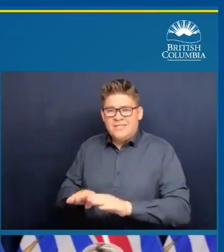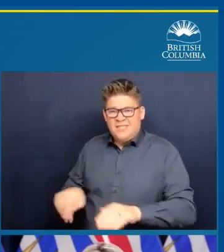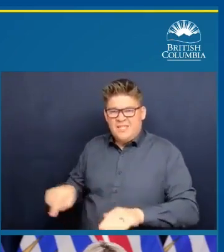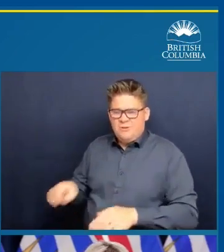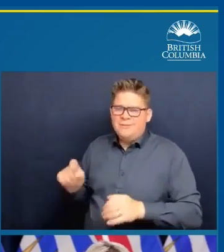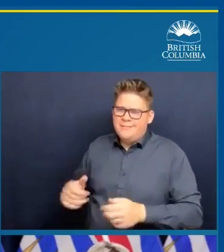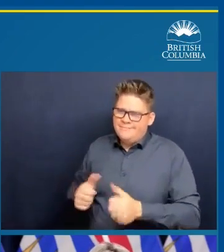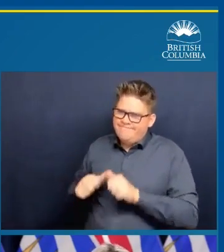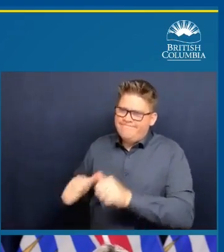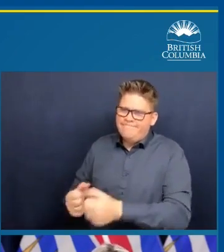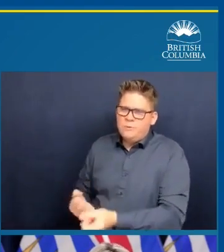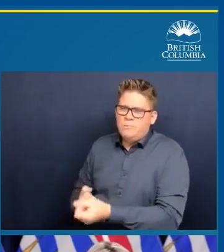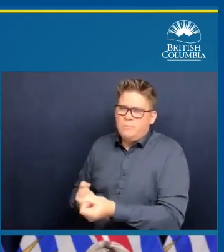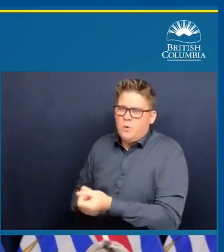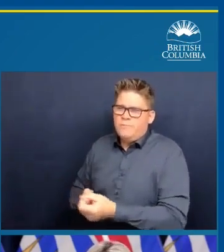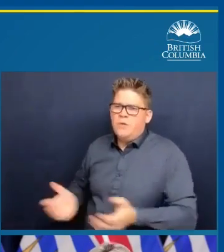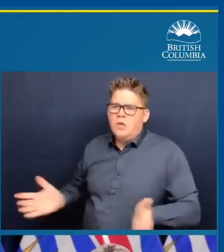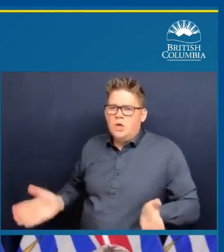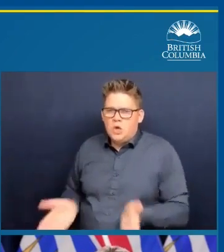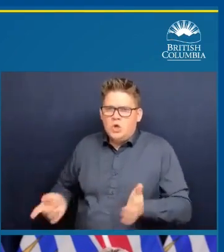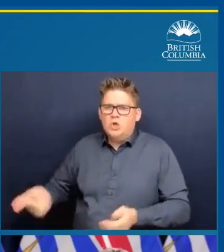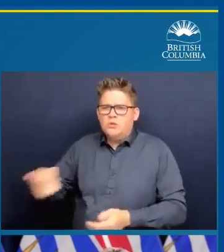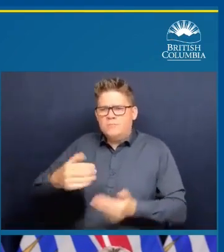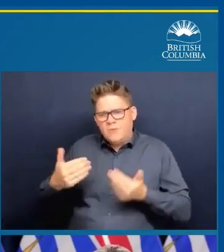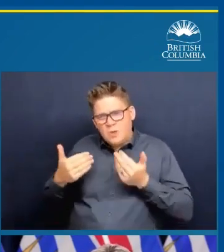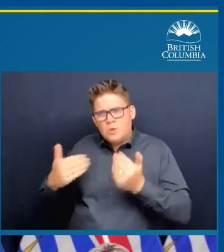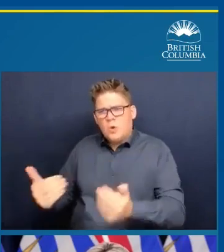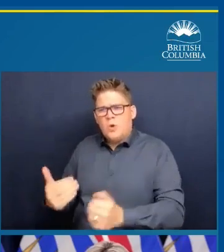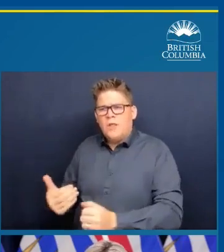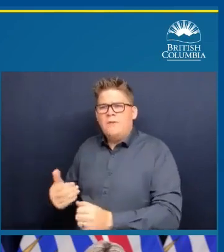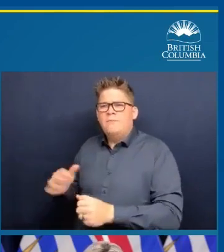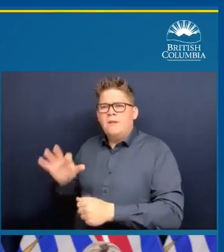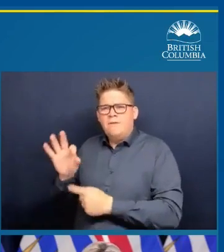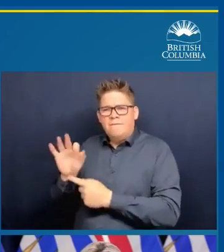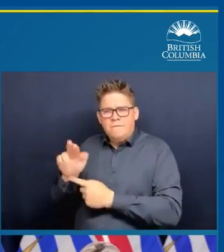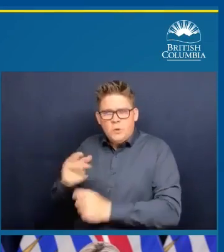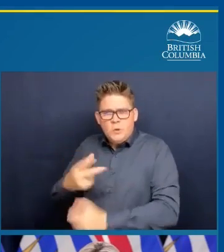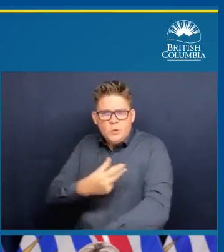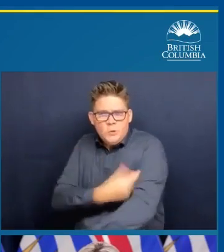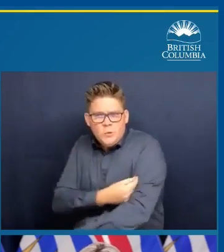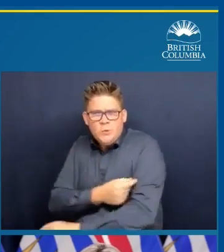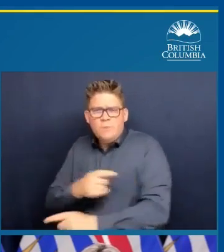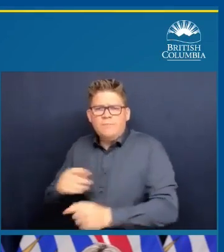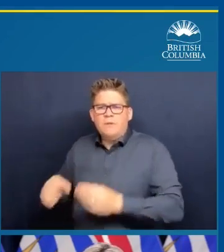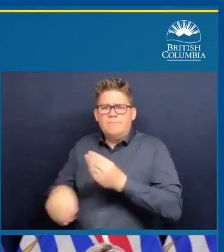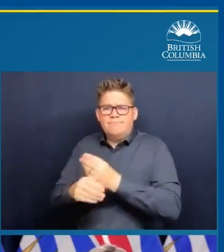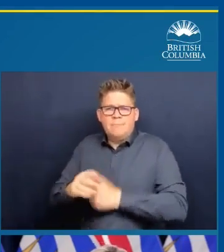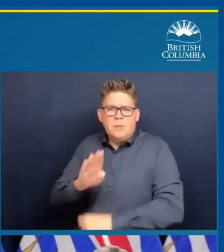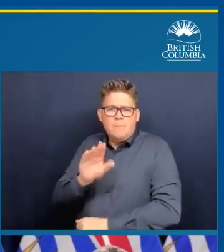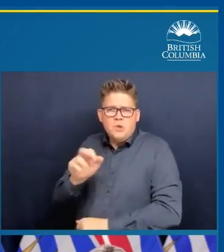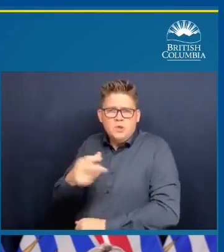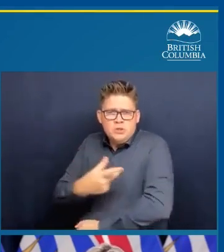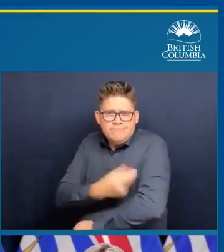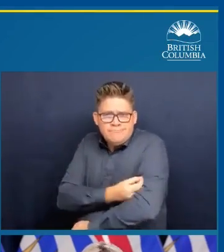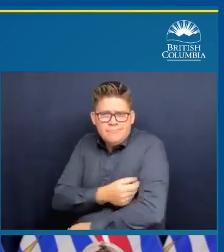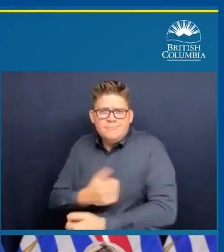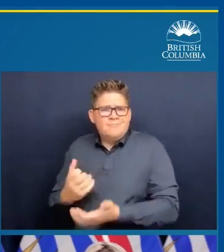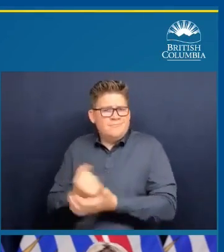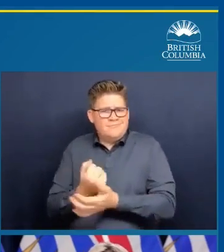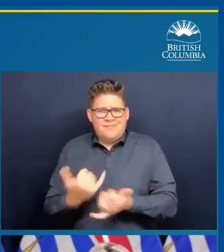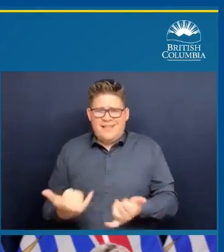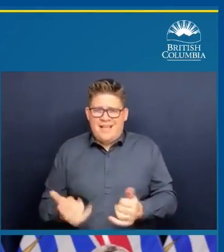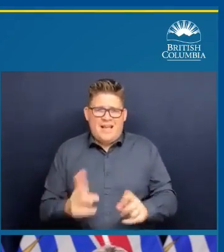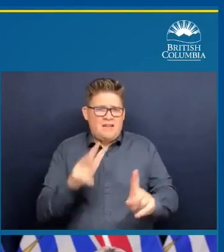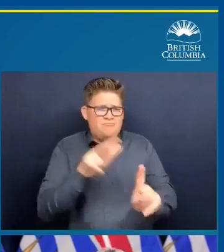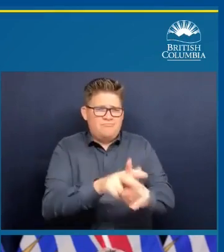that appointment. You can get your influenza vaccination, your COVID booster at the same time. As well, as I mentioned, there's